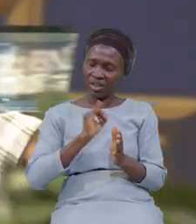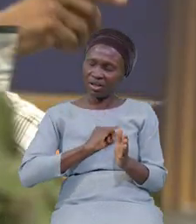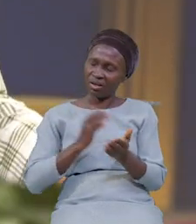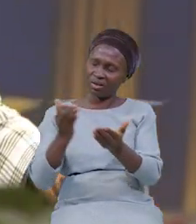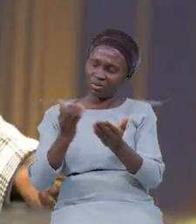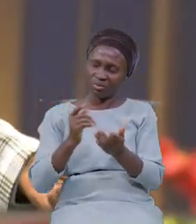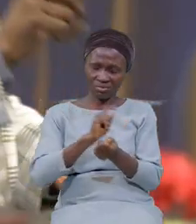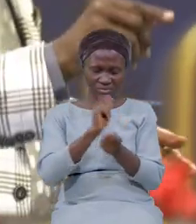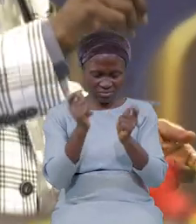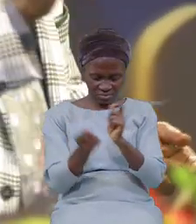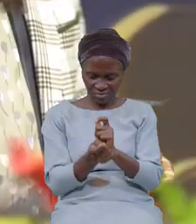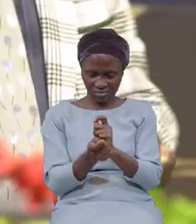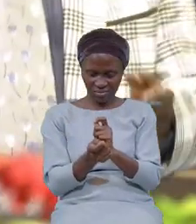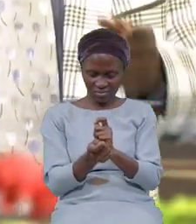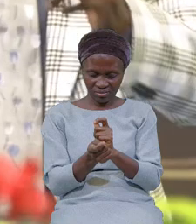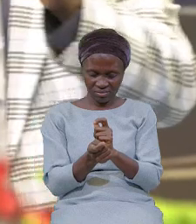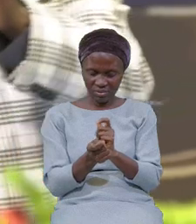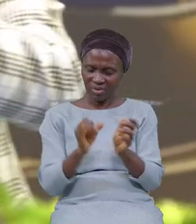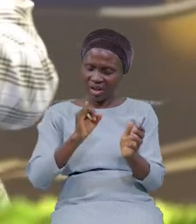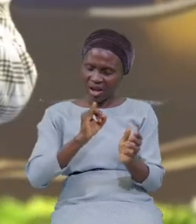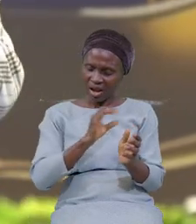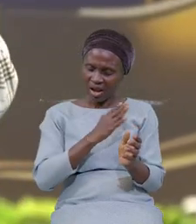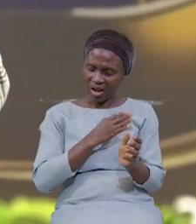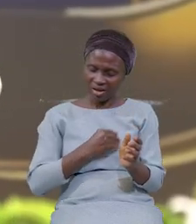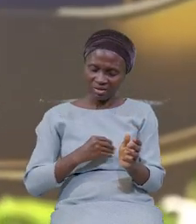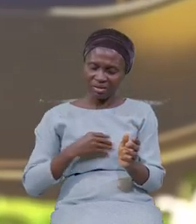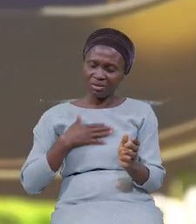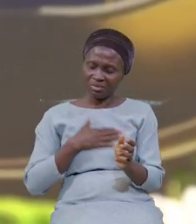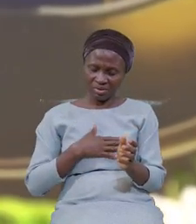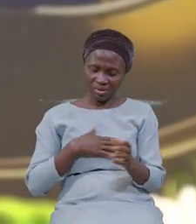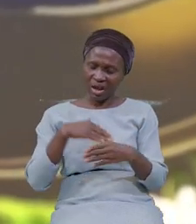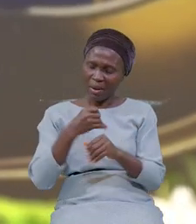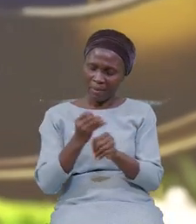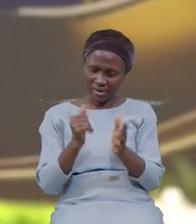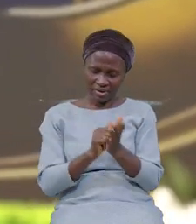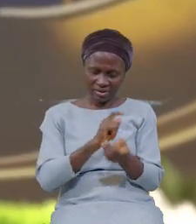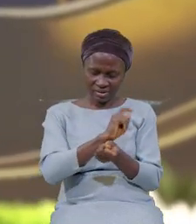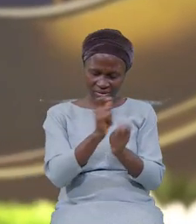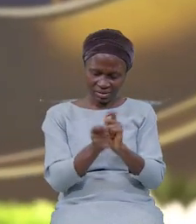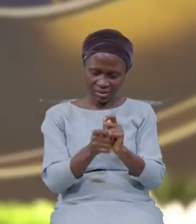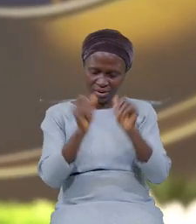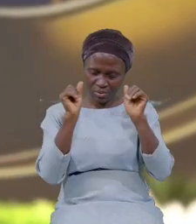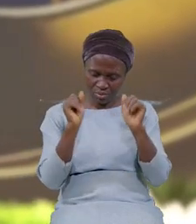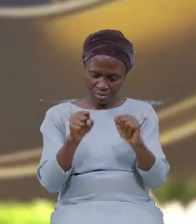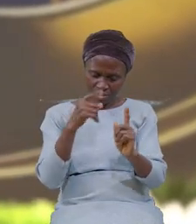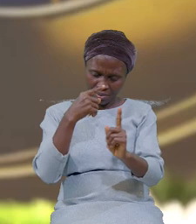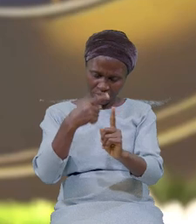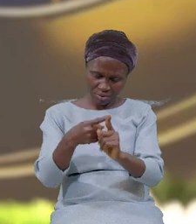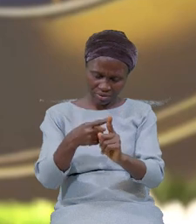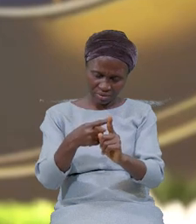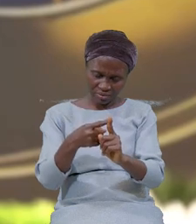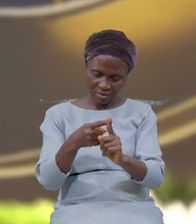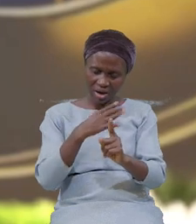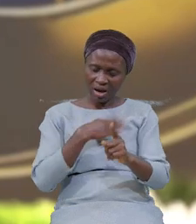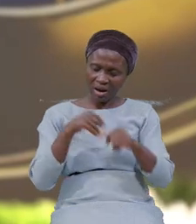and make that change positive, practical, permanent. And as